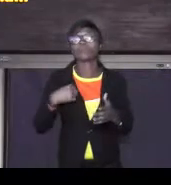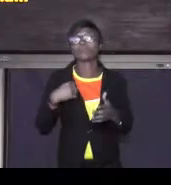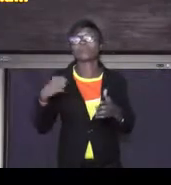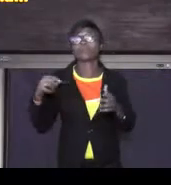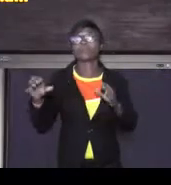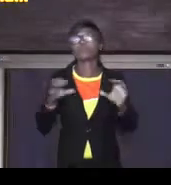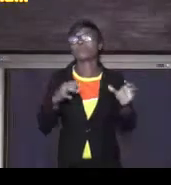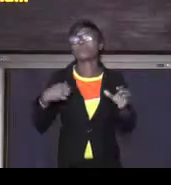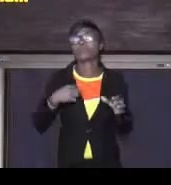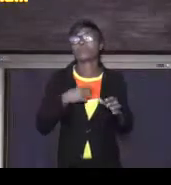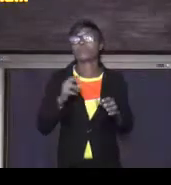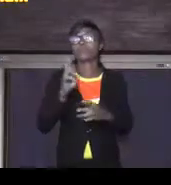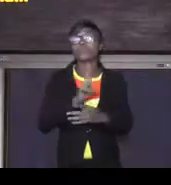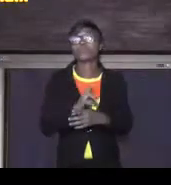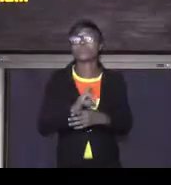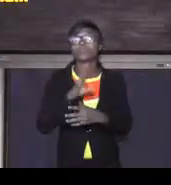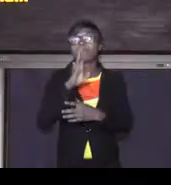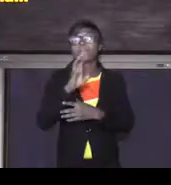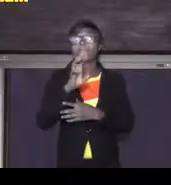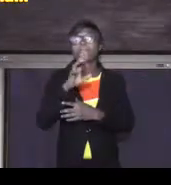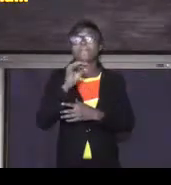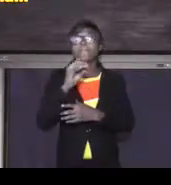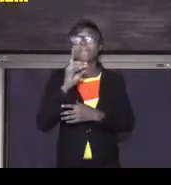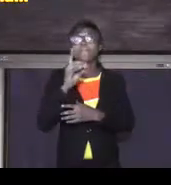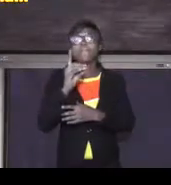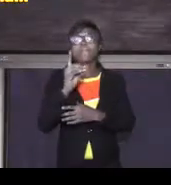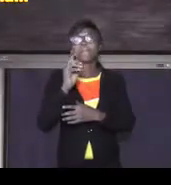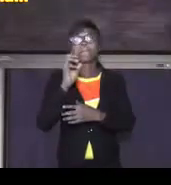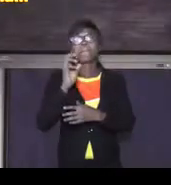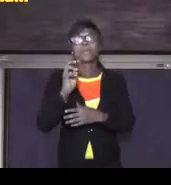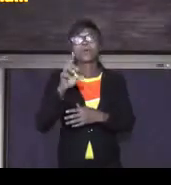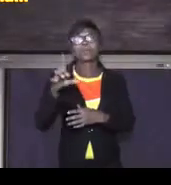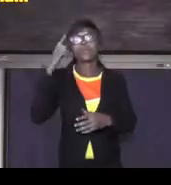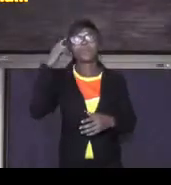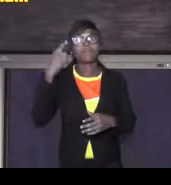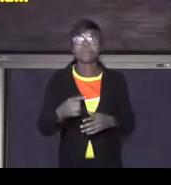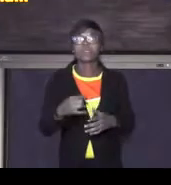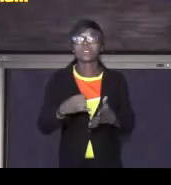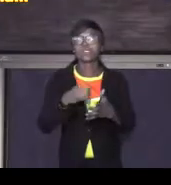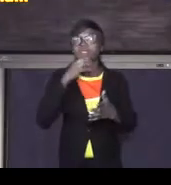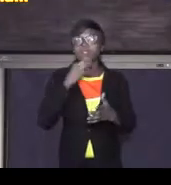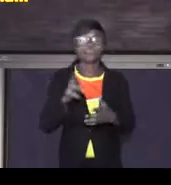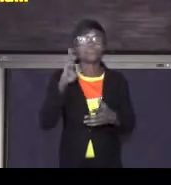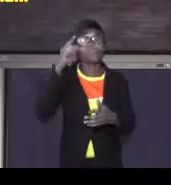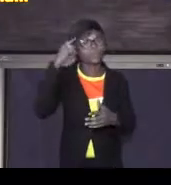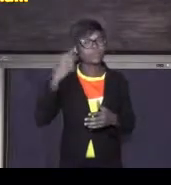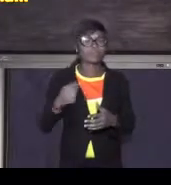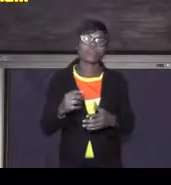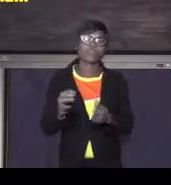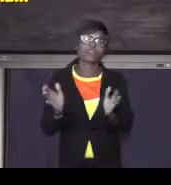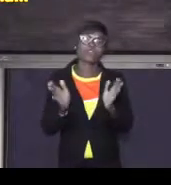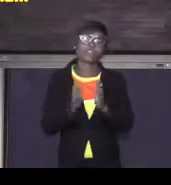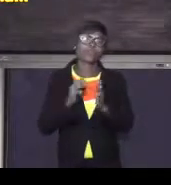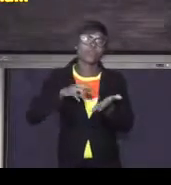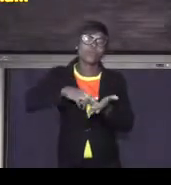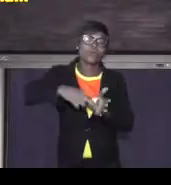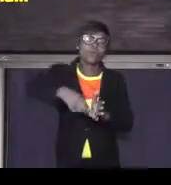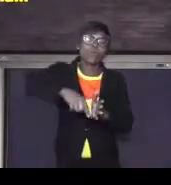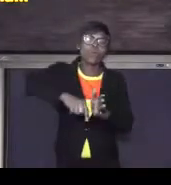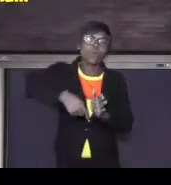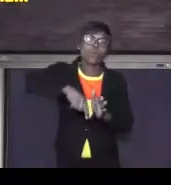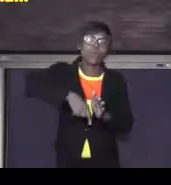do we use bradawl for? Bradawl is used for making small holes for screws